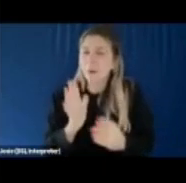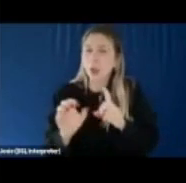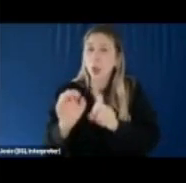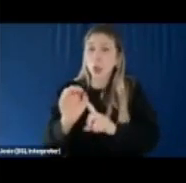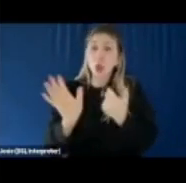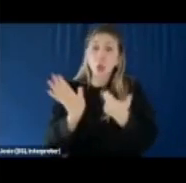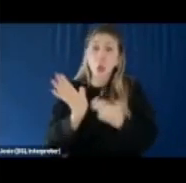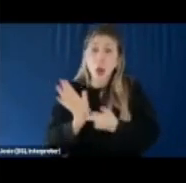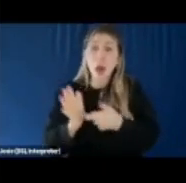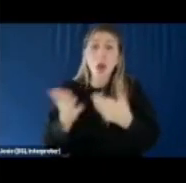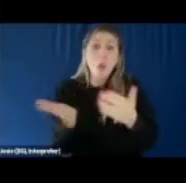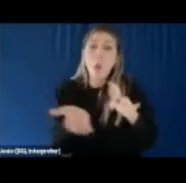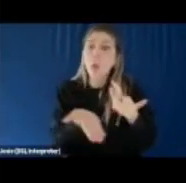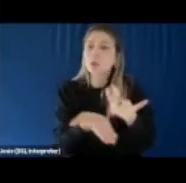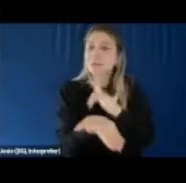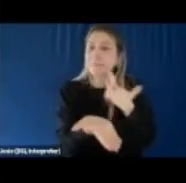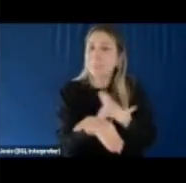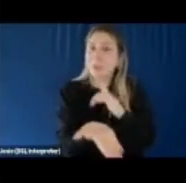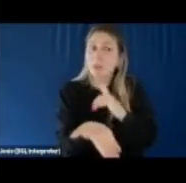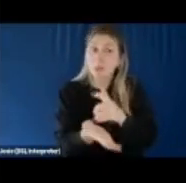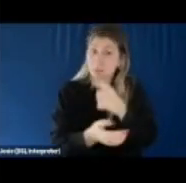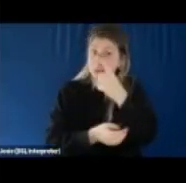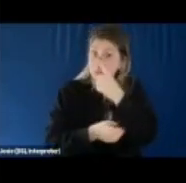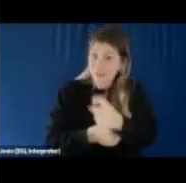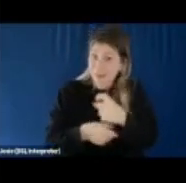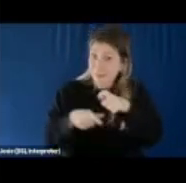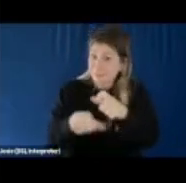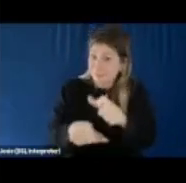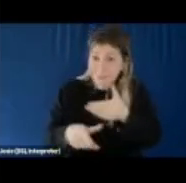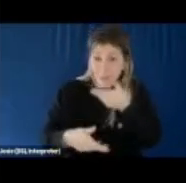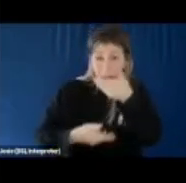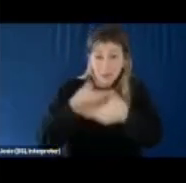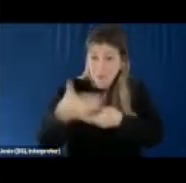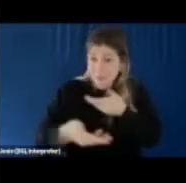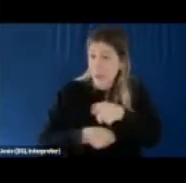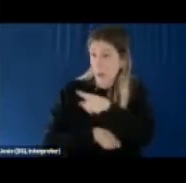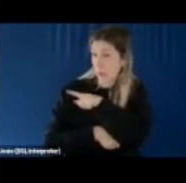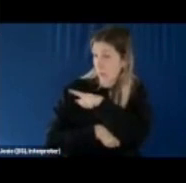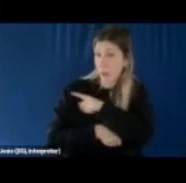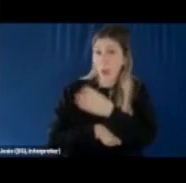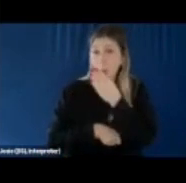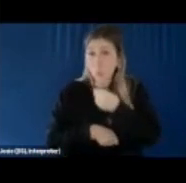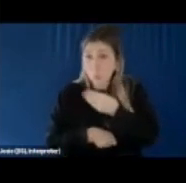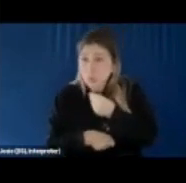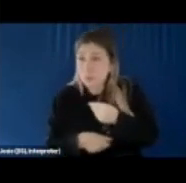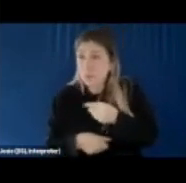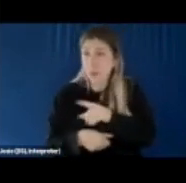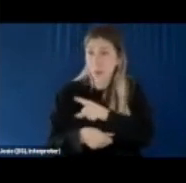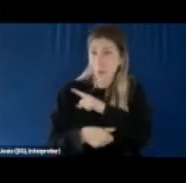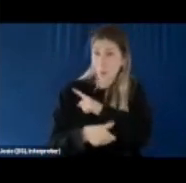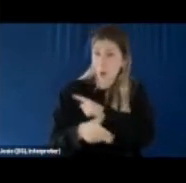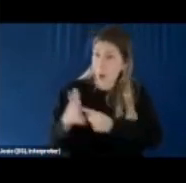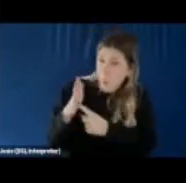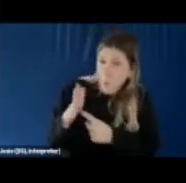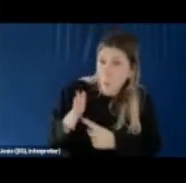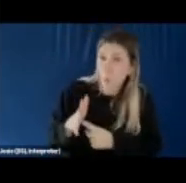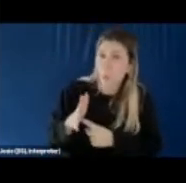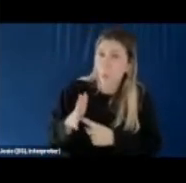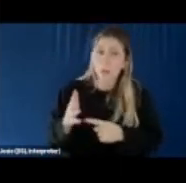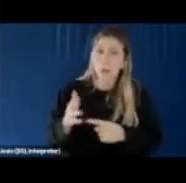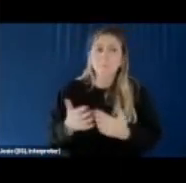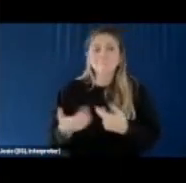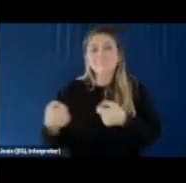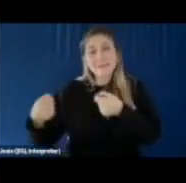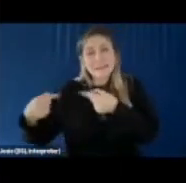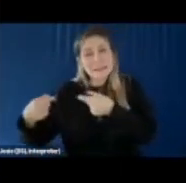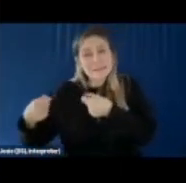you can do all of the same tricks of sort of explain why it's useful, like why it matters. It's much harder in emails